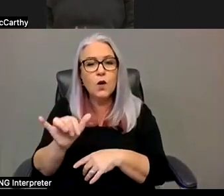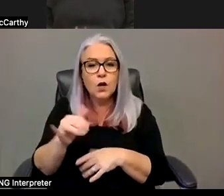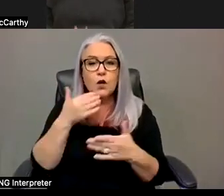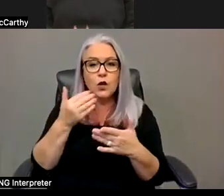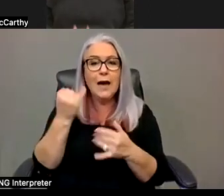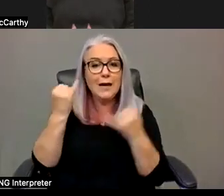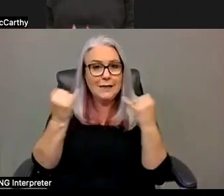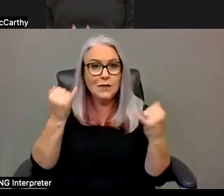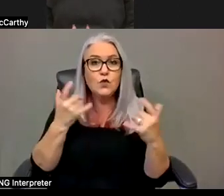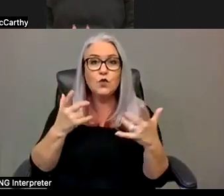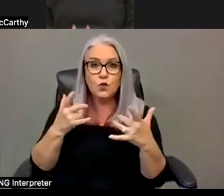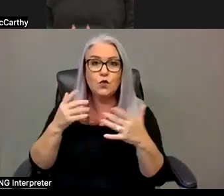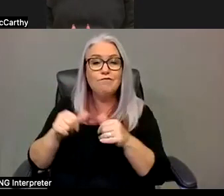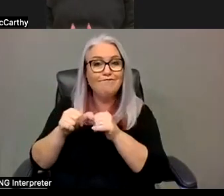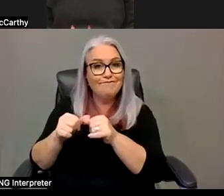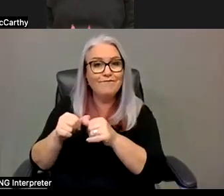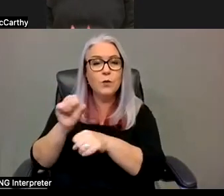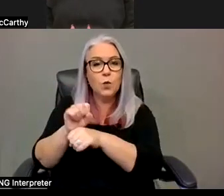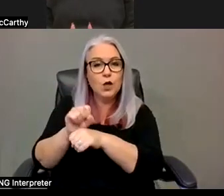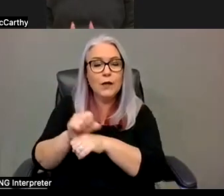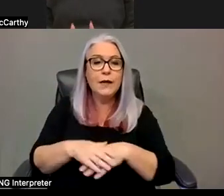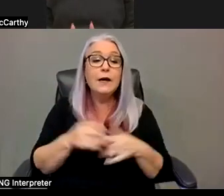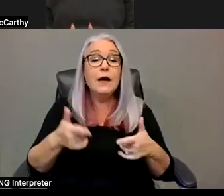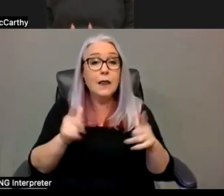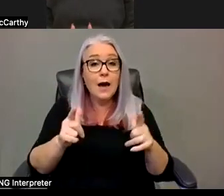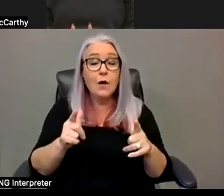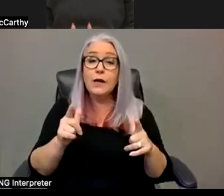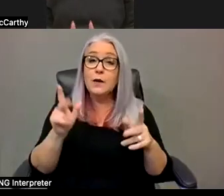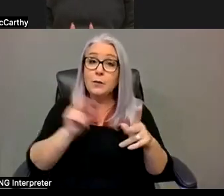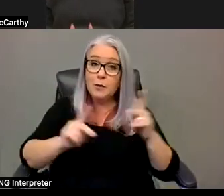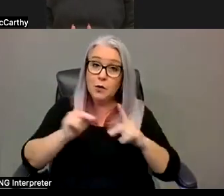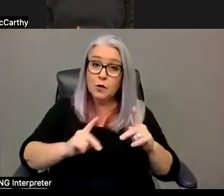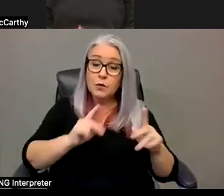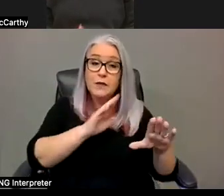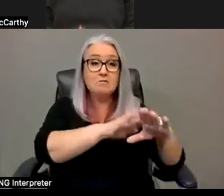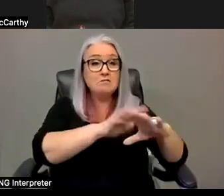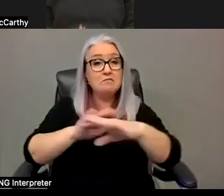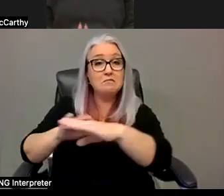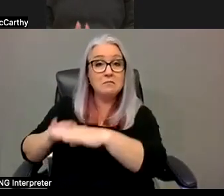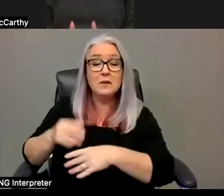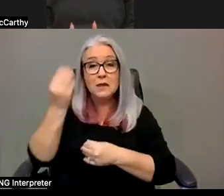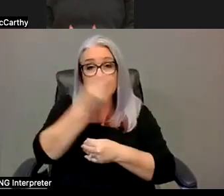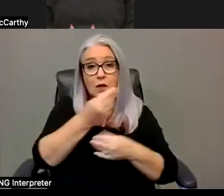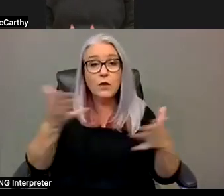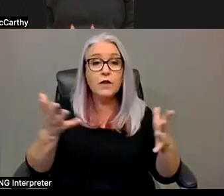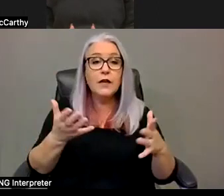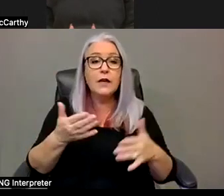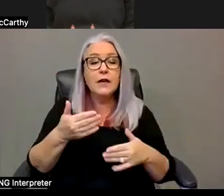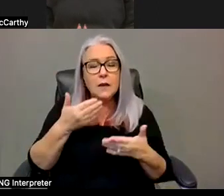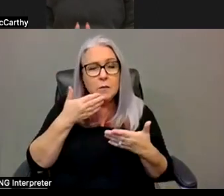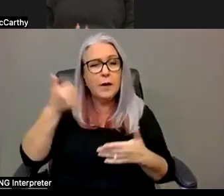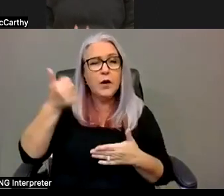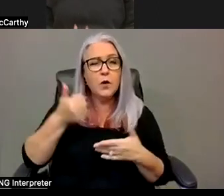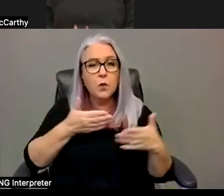that allowing residents to be notified properly and in much more effective ways